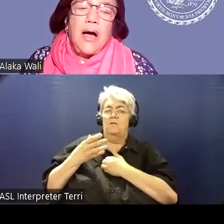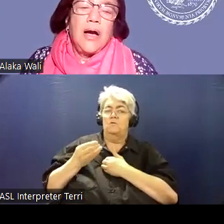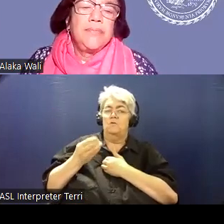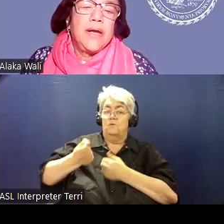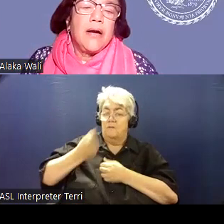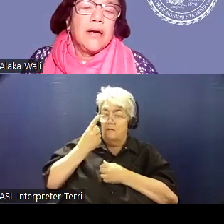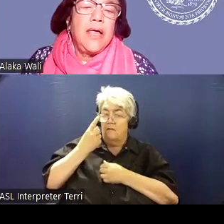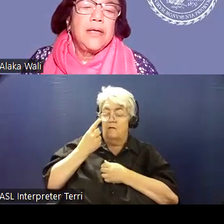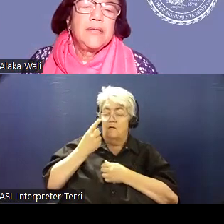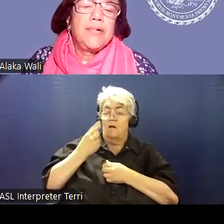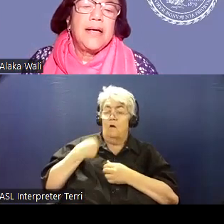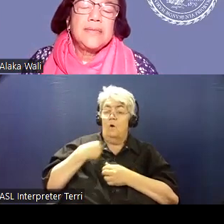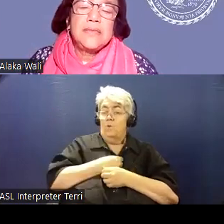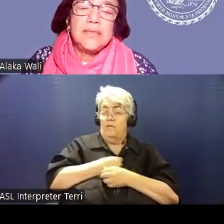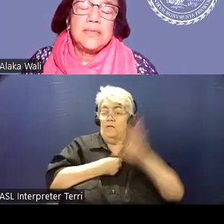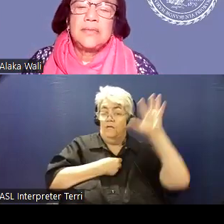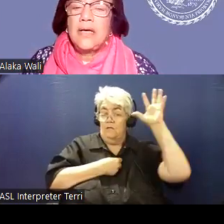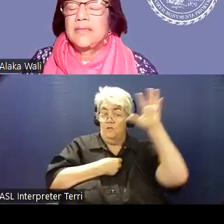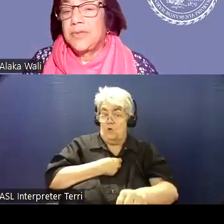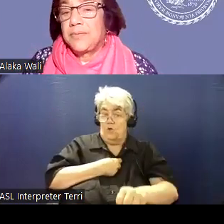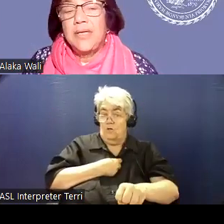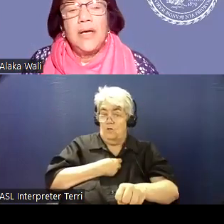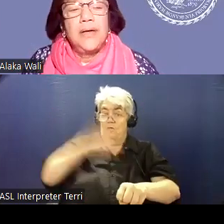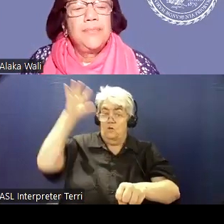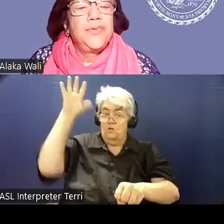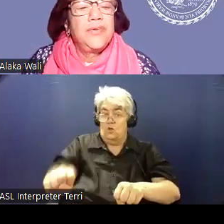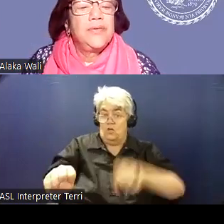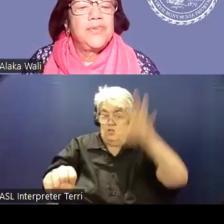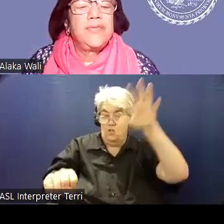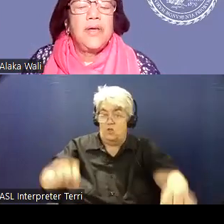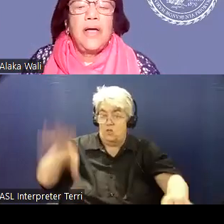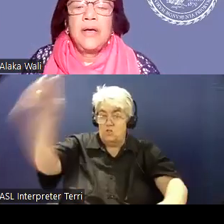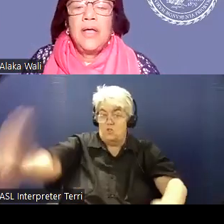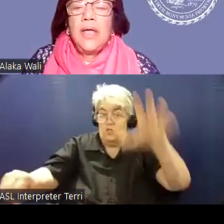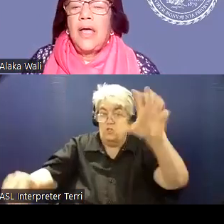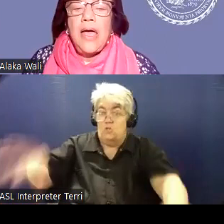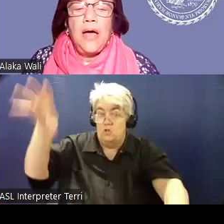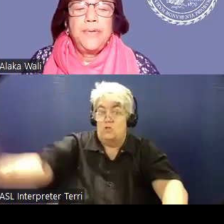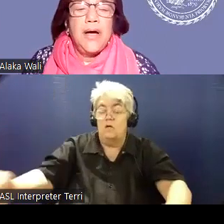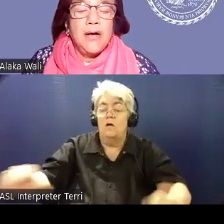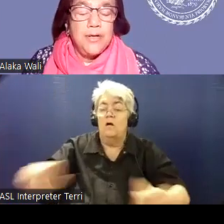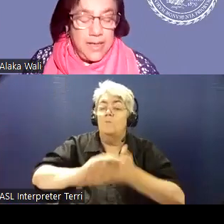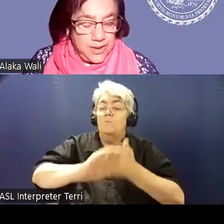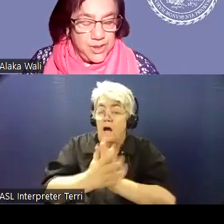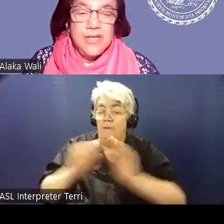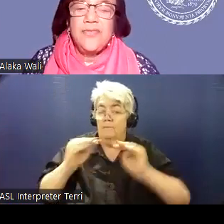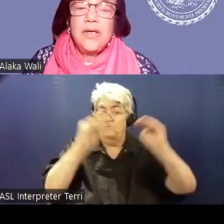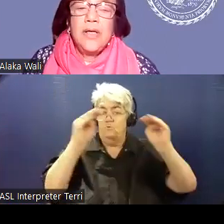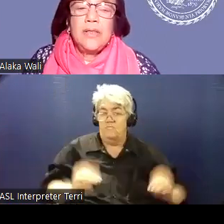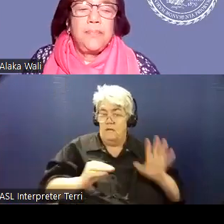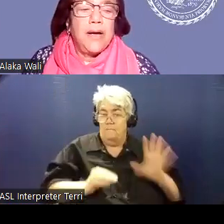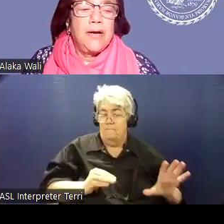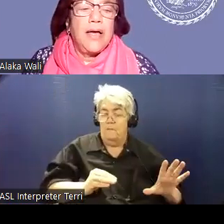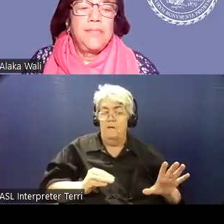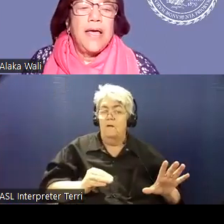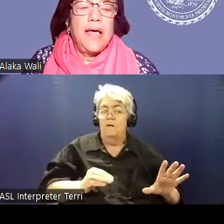acknowledging the harm that our collecting practices, as with many other museums, have done, and how we are trying to shift